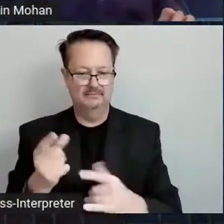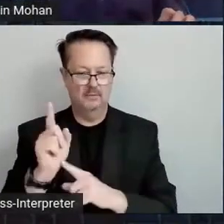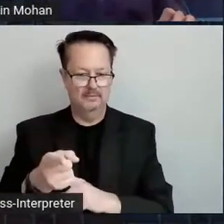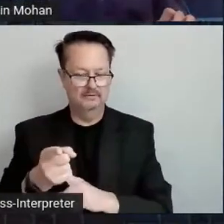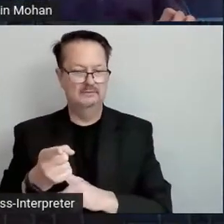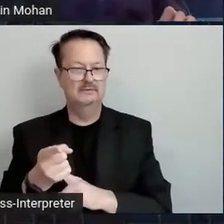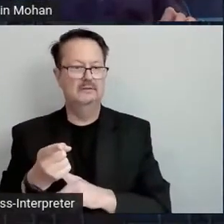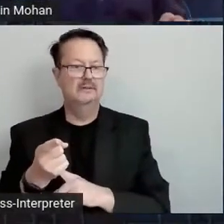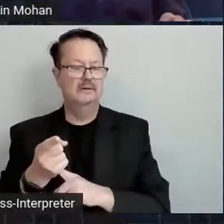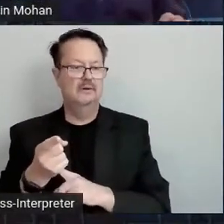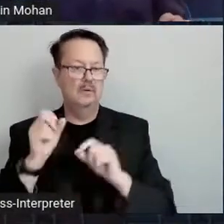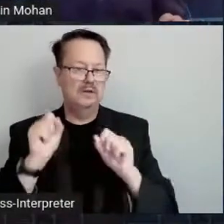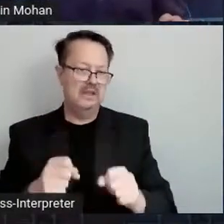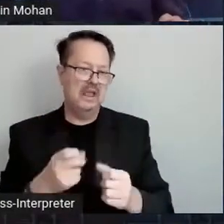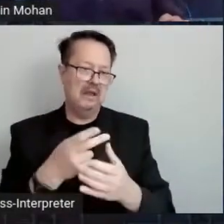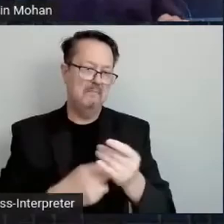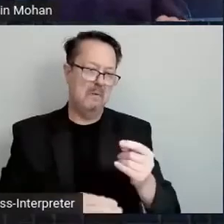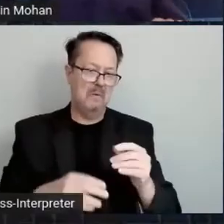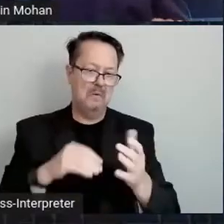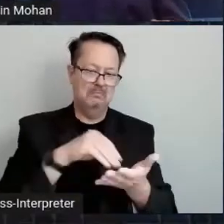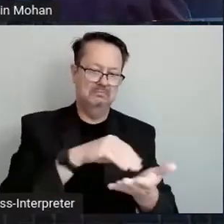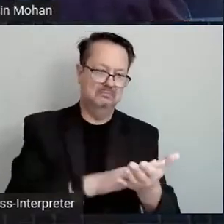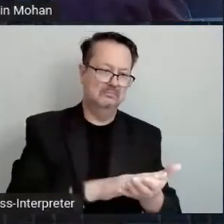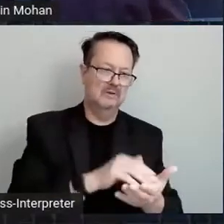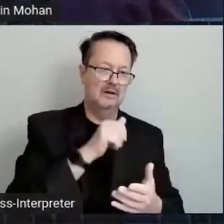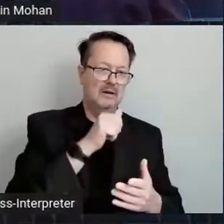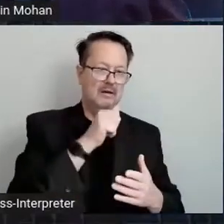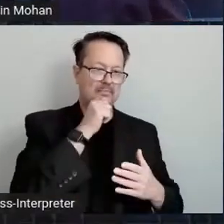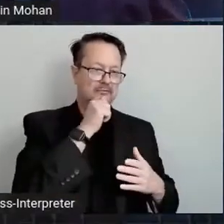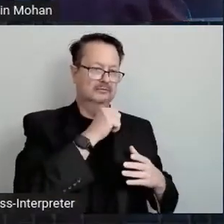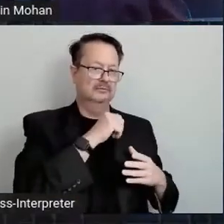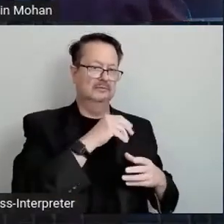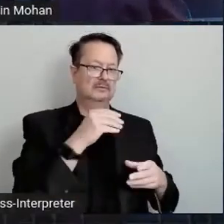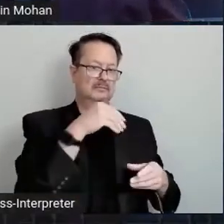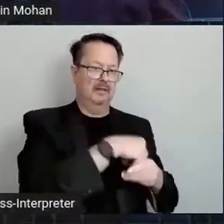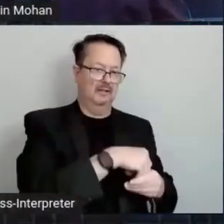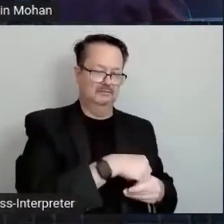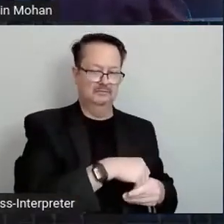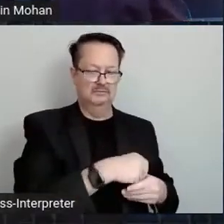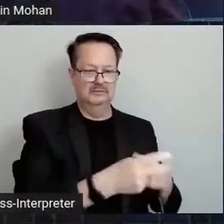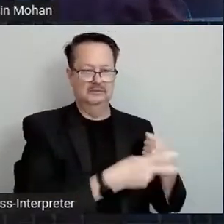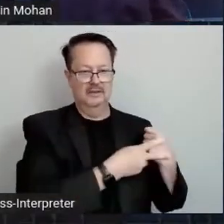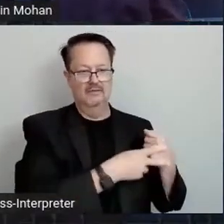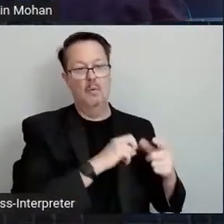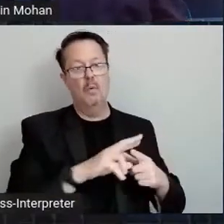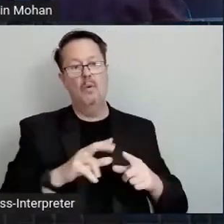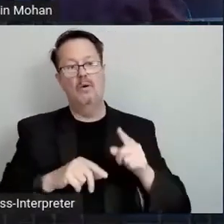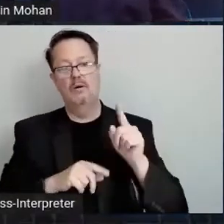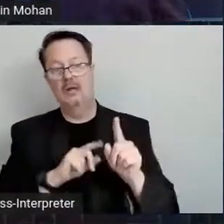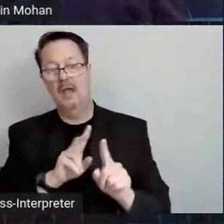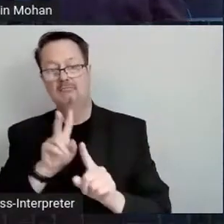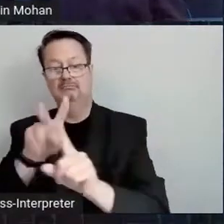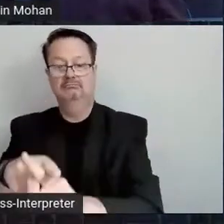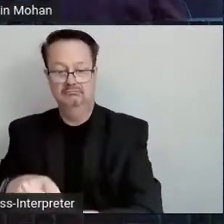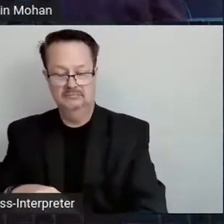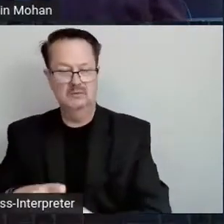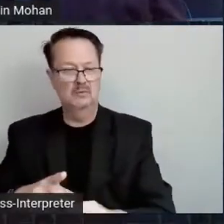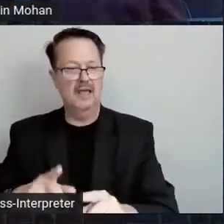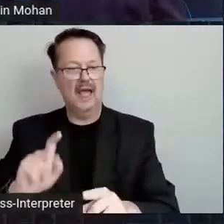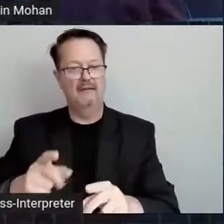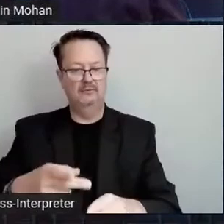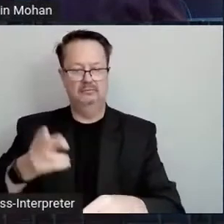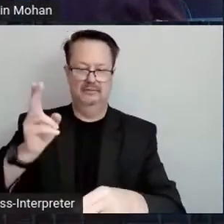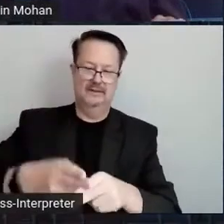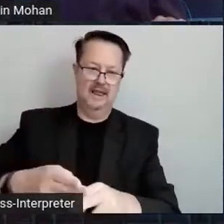specify both a personal repository as well as an organizational repository over here. We give it the name of the repository